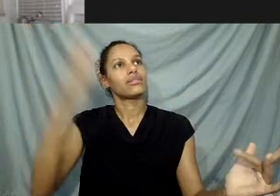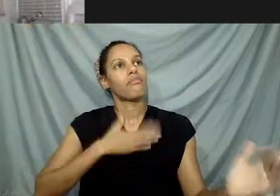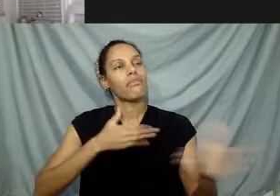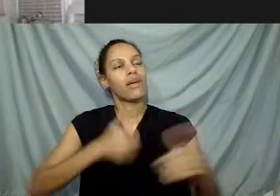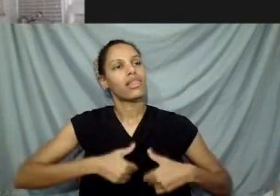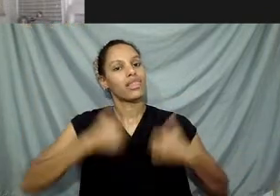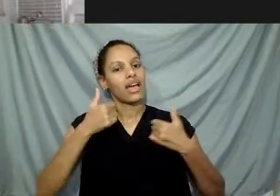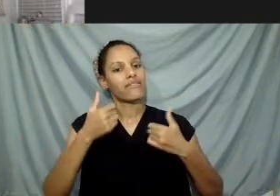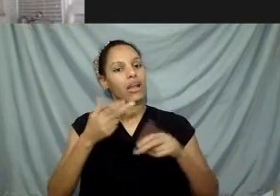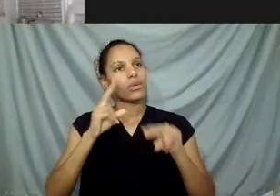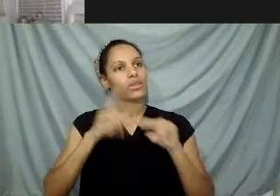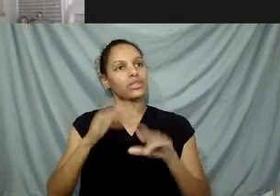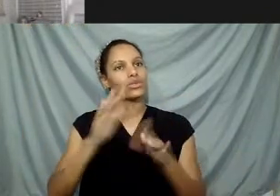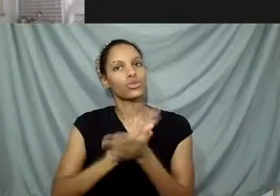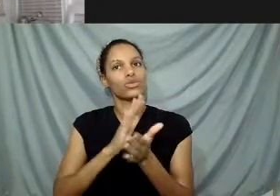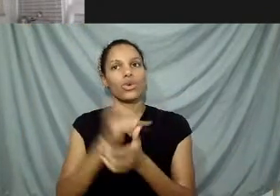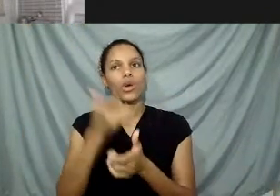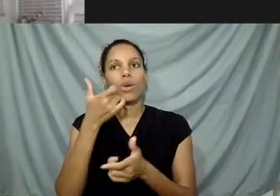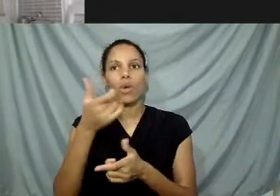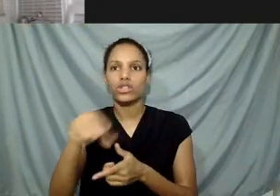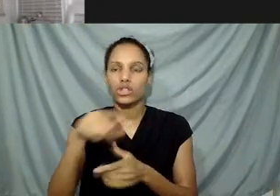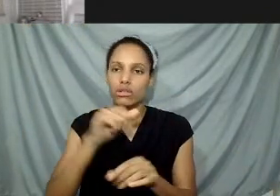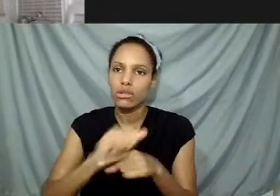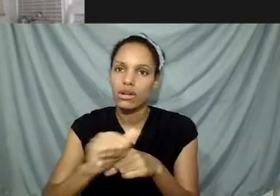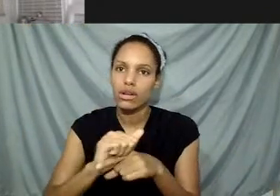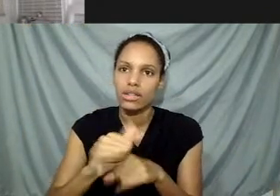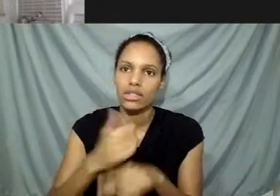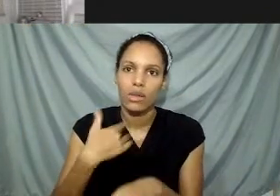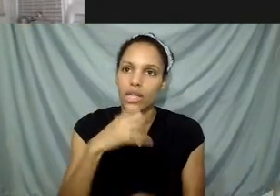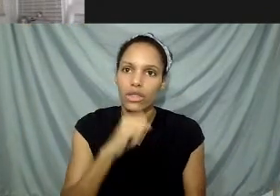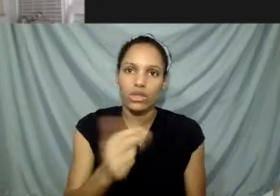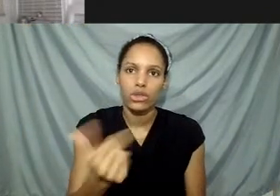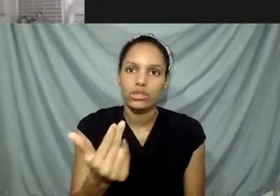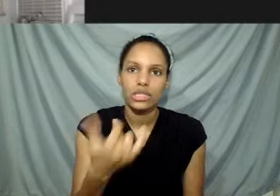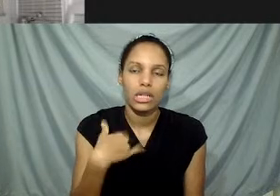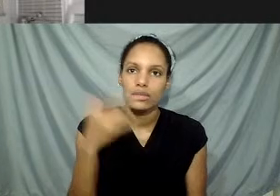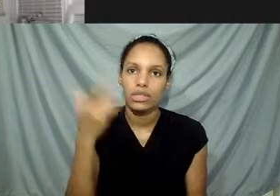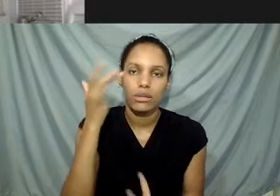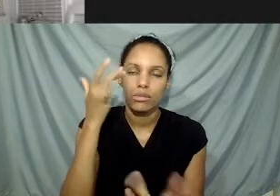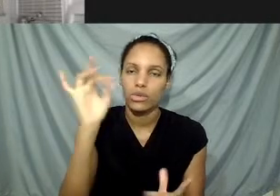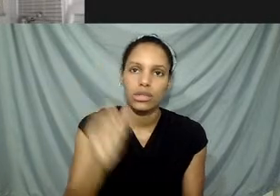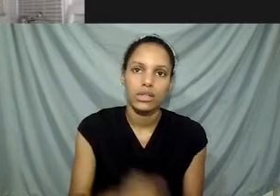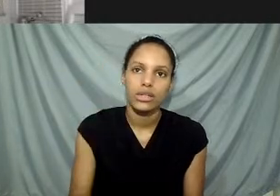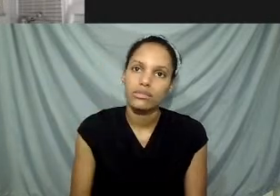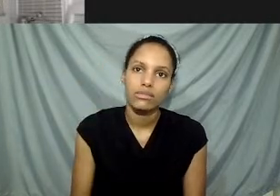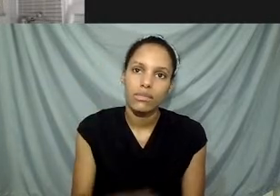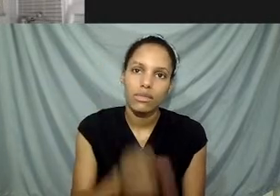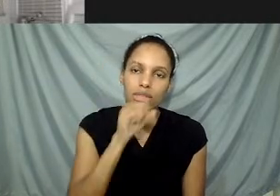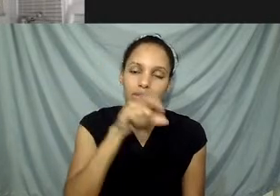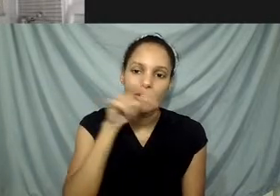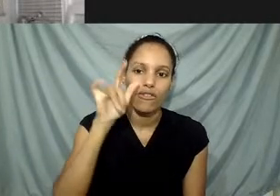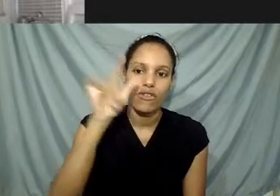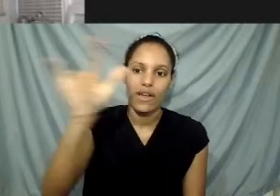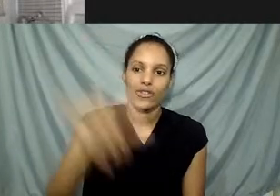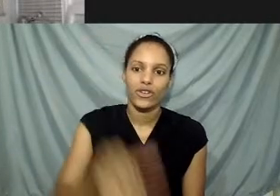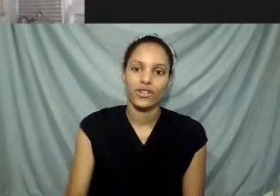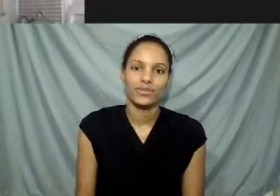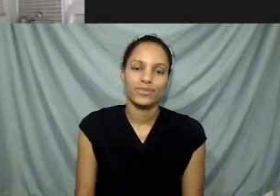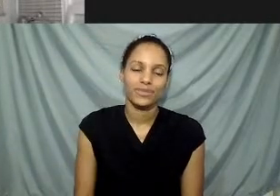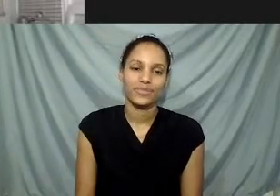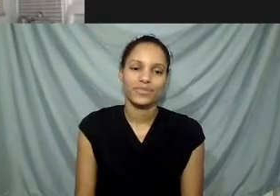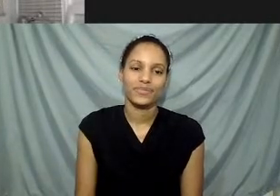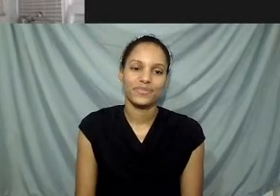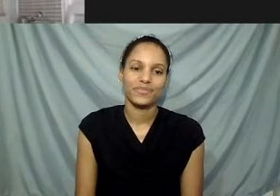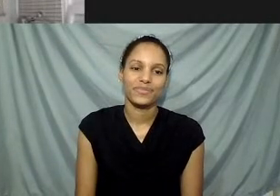and I was like probably 13 years old, something like that. Brilliant. Forever. I love her forever. Forever. Yeah.